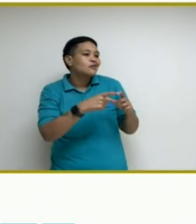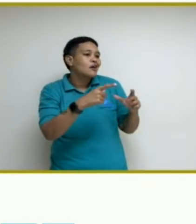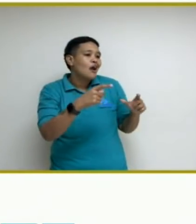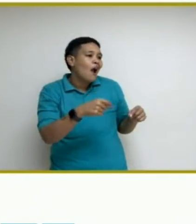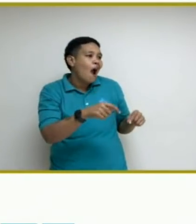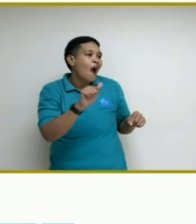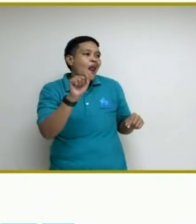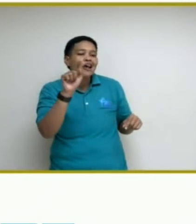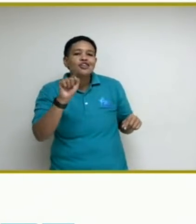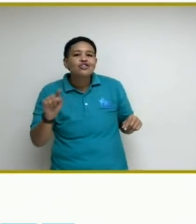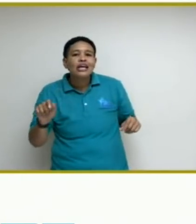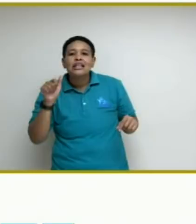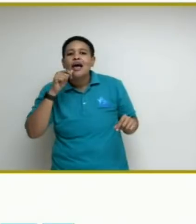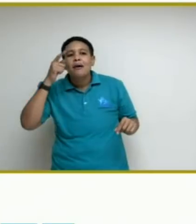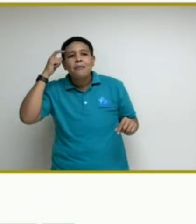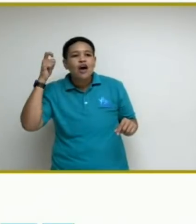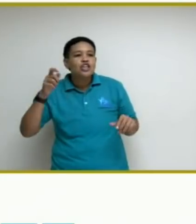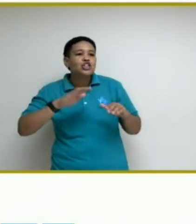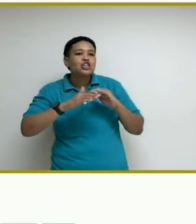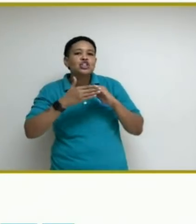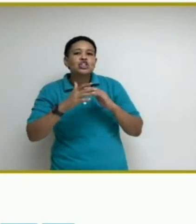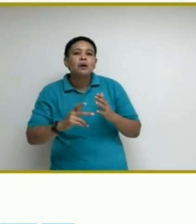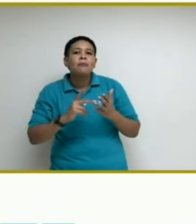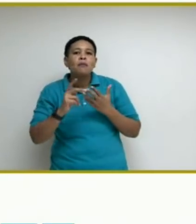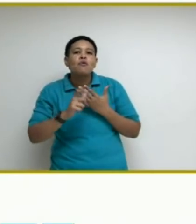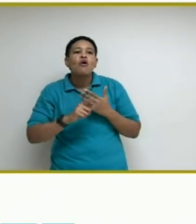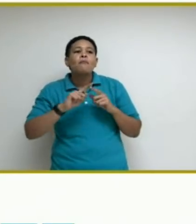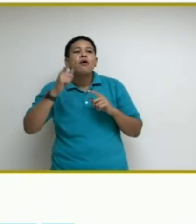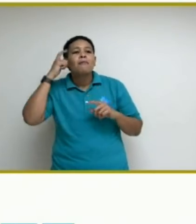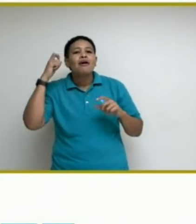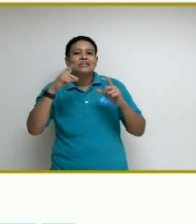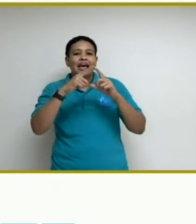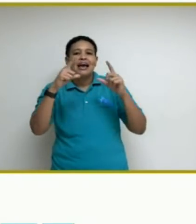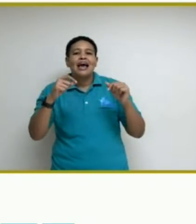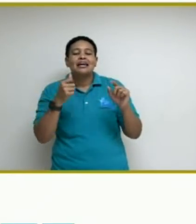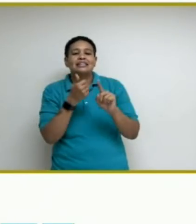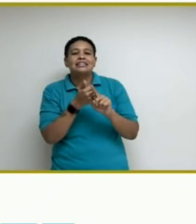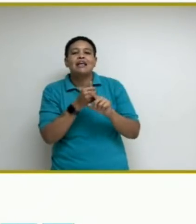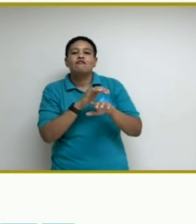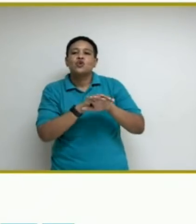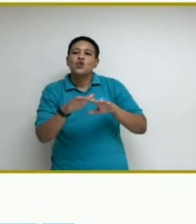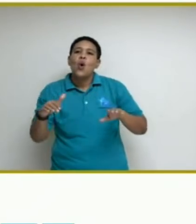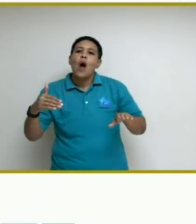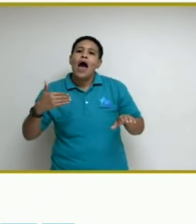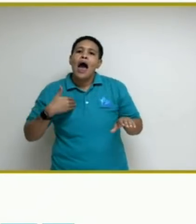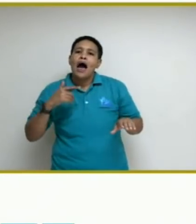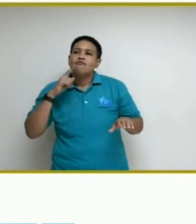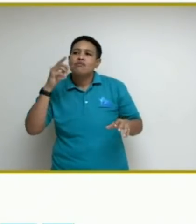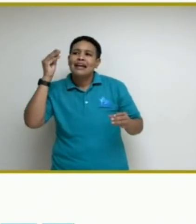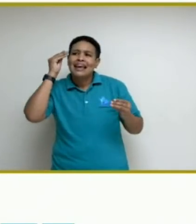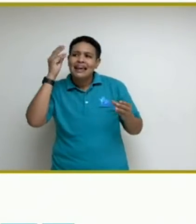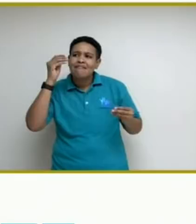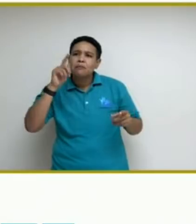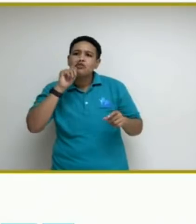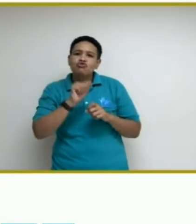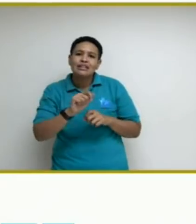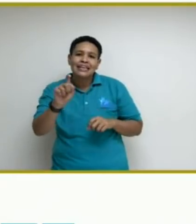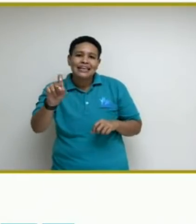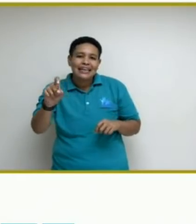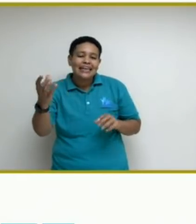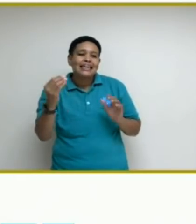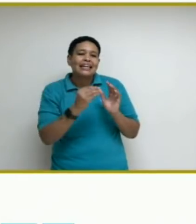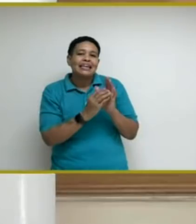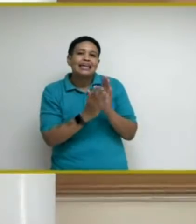it's AstraZeneca, or not because it's a Jamaican program, but because the card itself does not have the information that's needed.